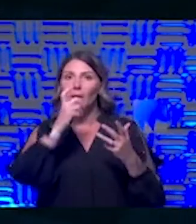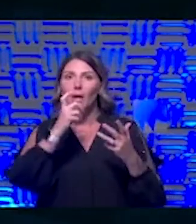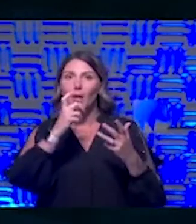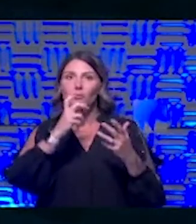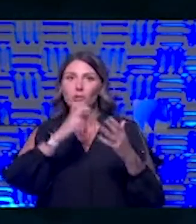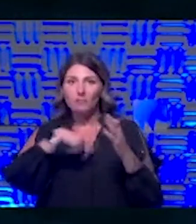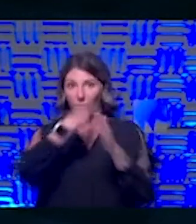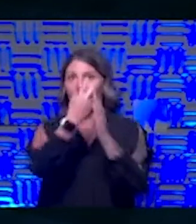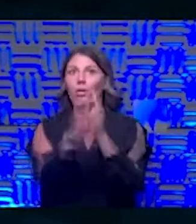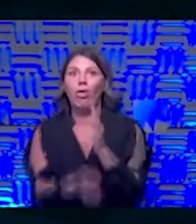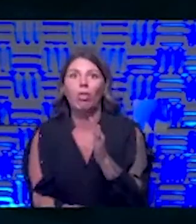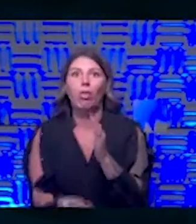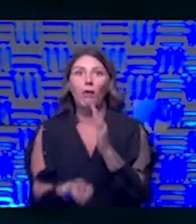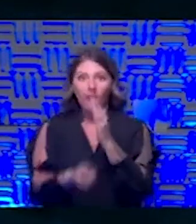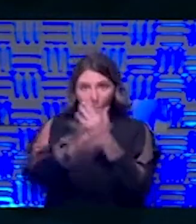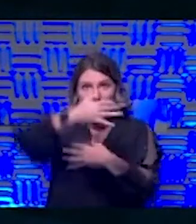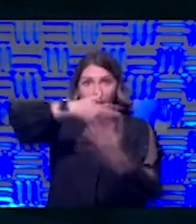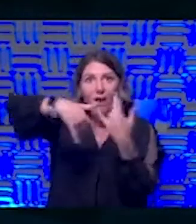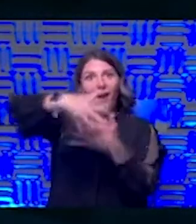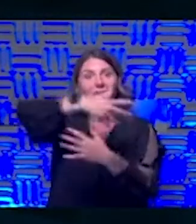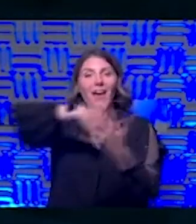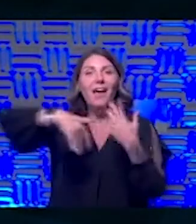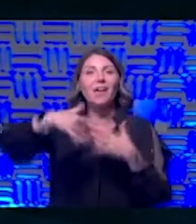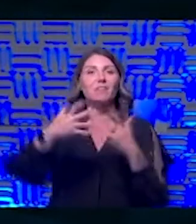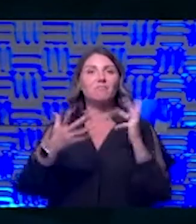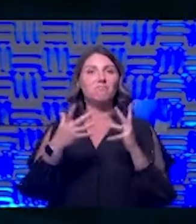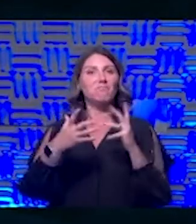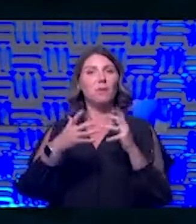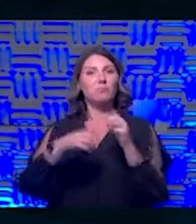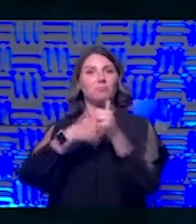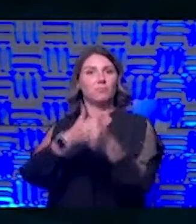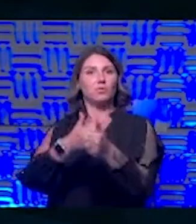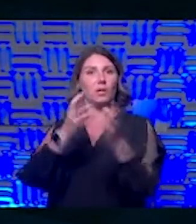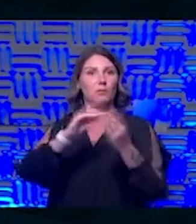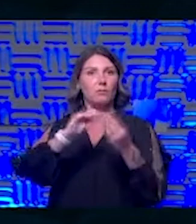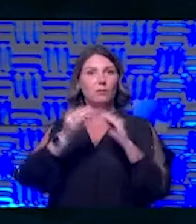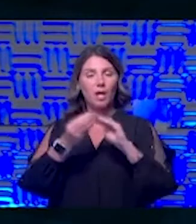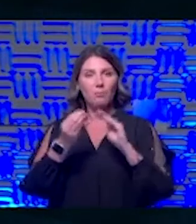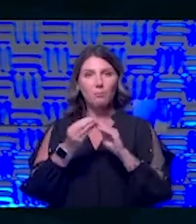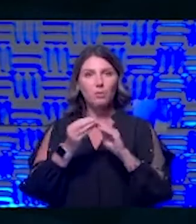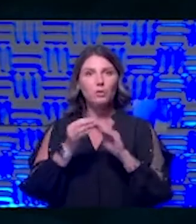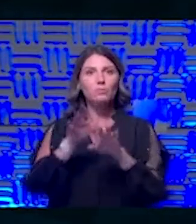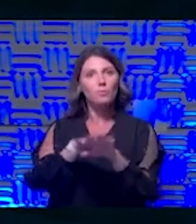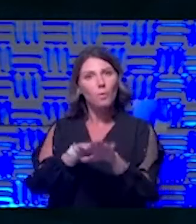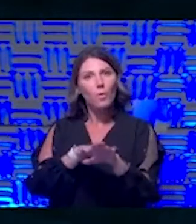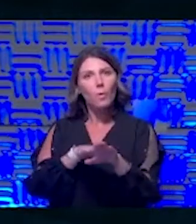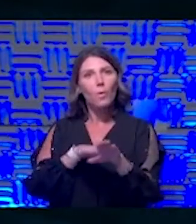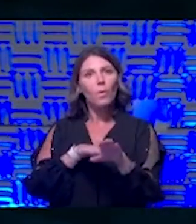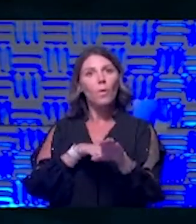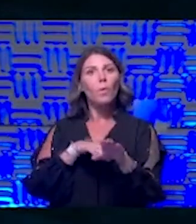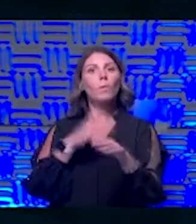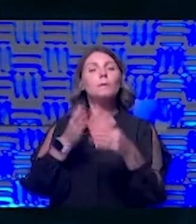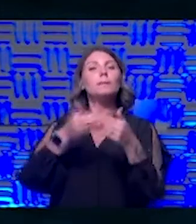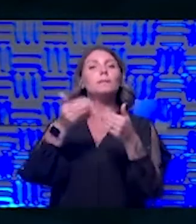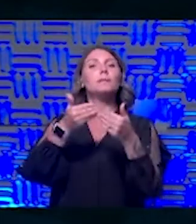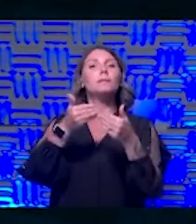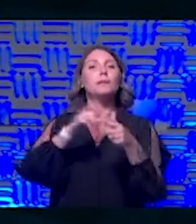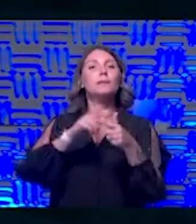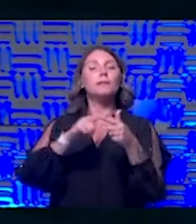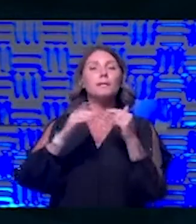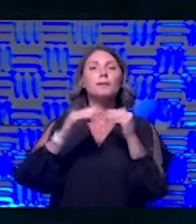in. And maybe, we track the numbers, we do this easily, and we're able to